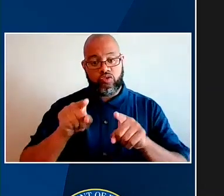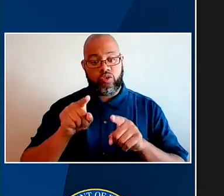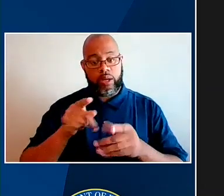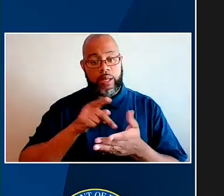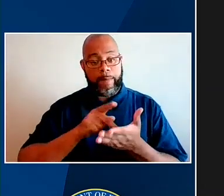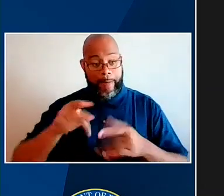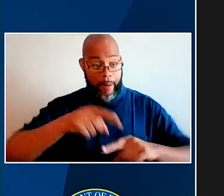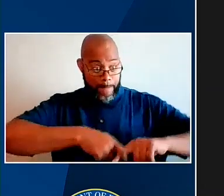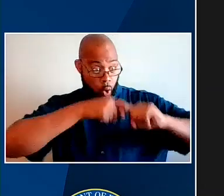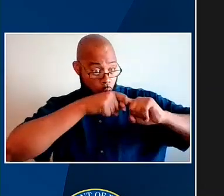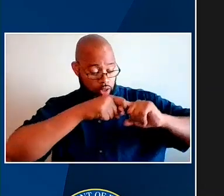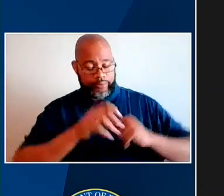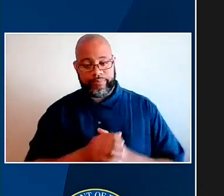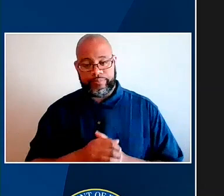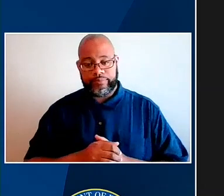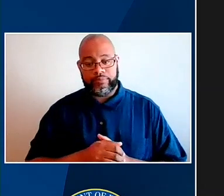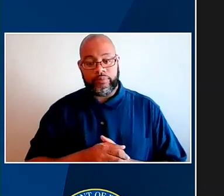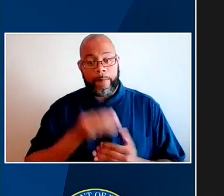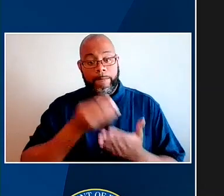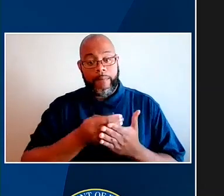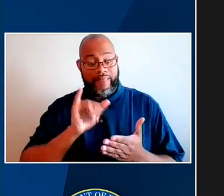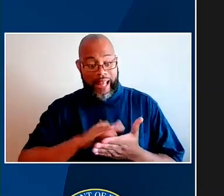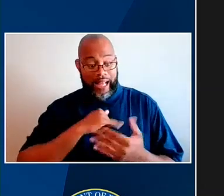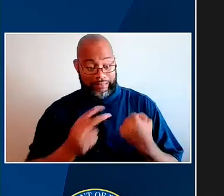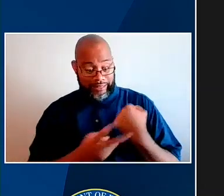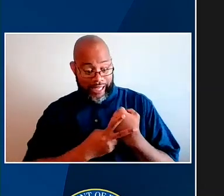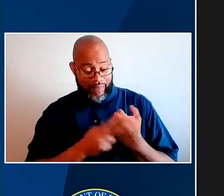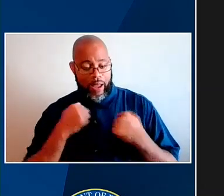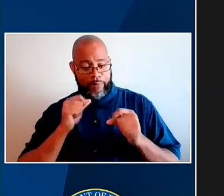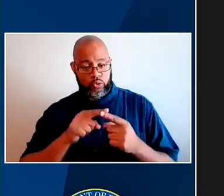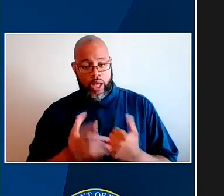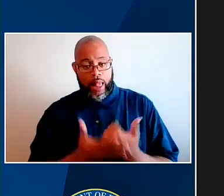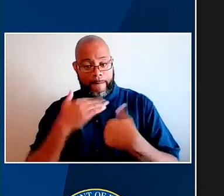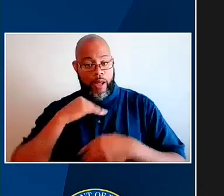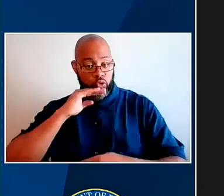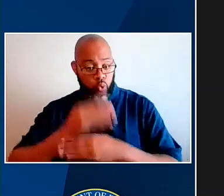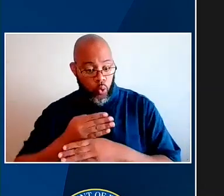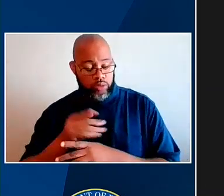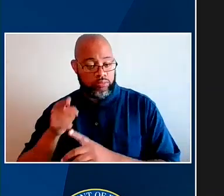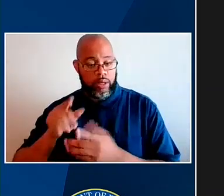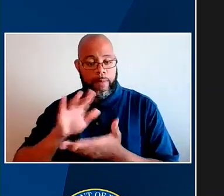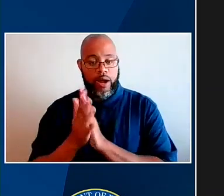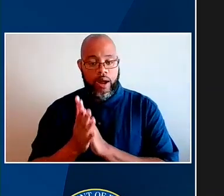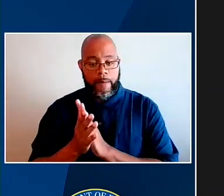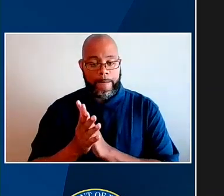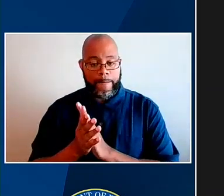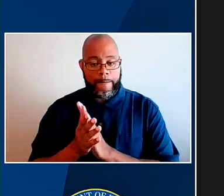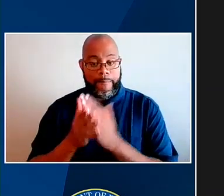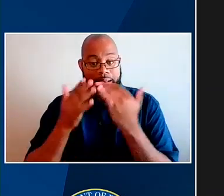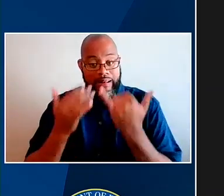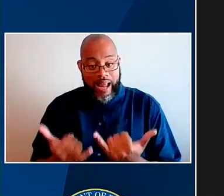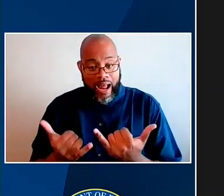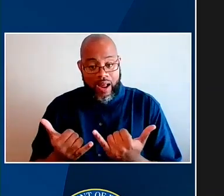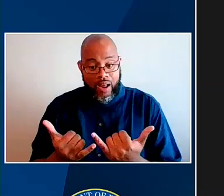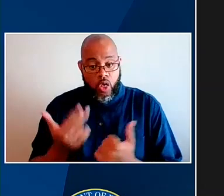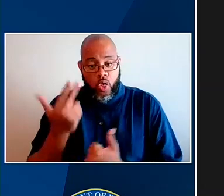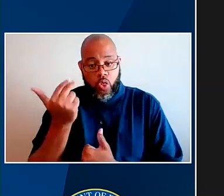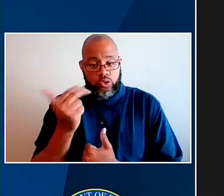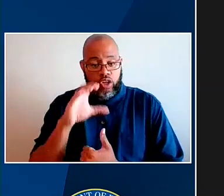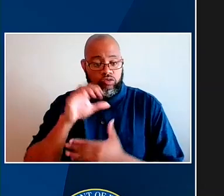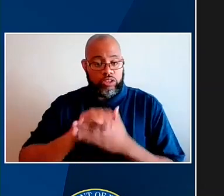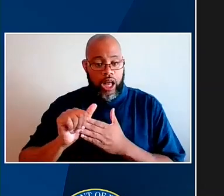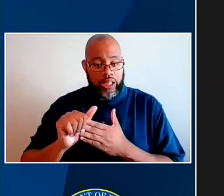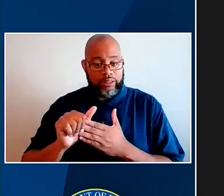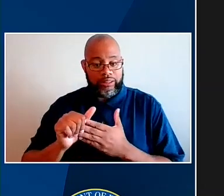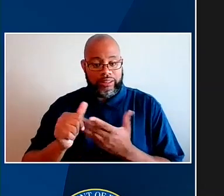pause, the money that I saved that I was able to help my daughter with became now $1,300